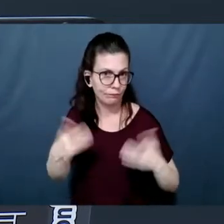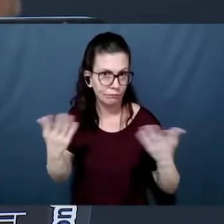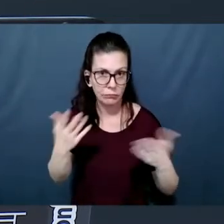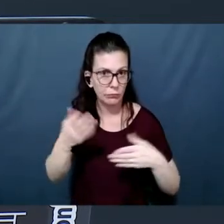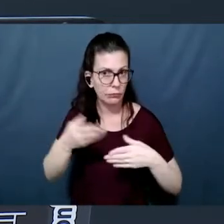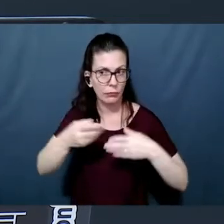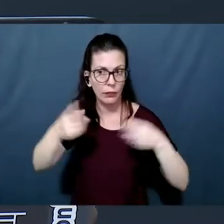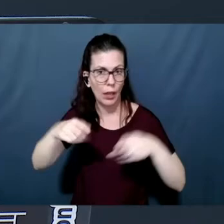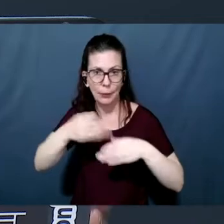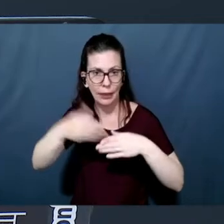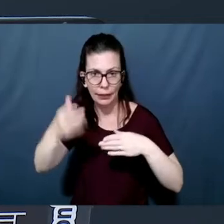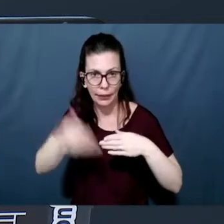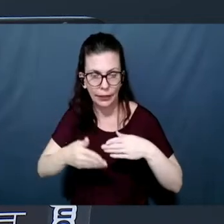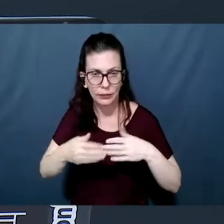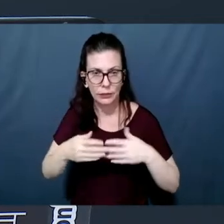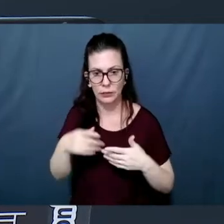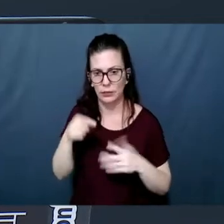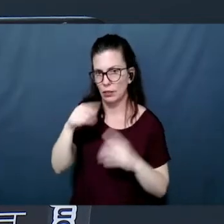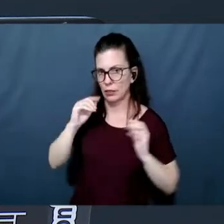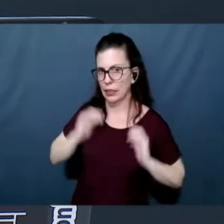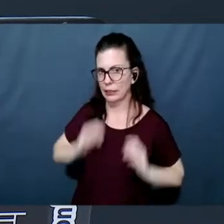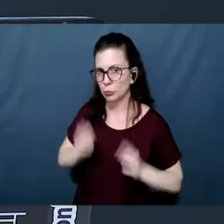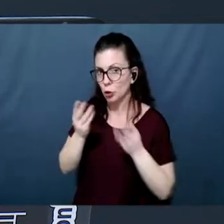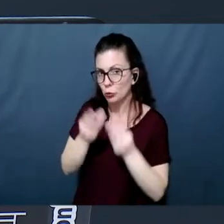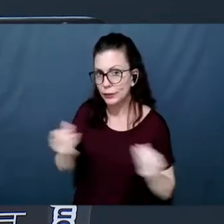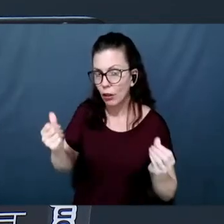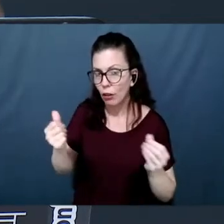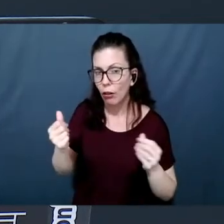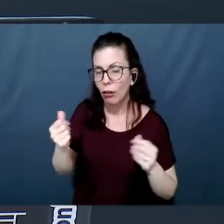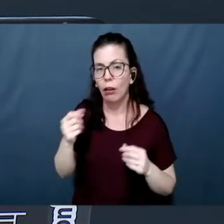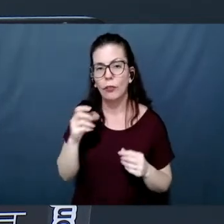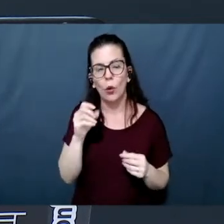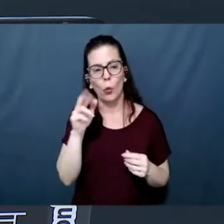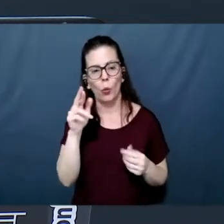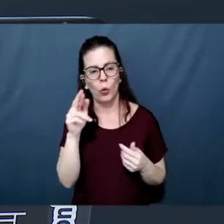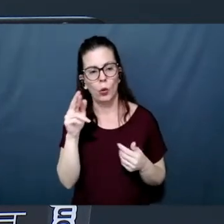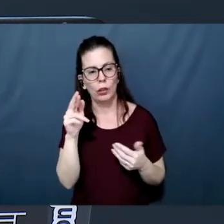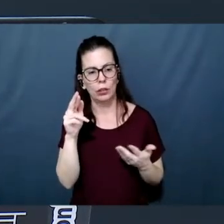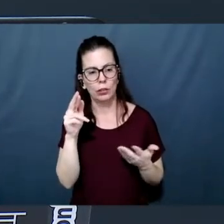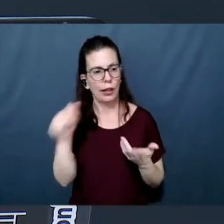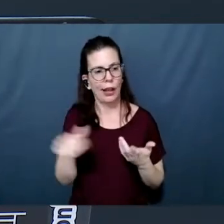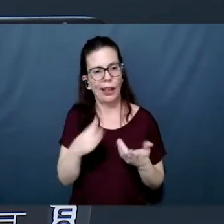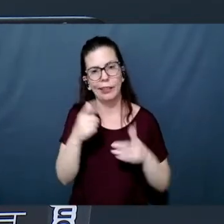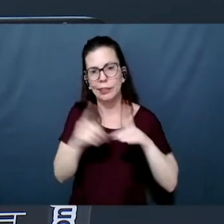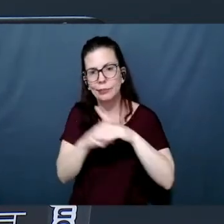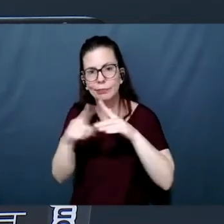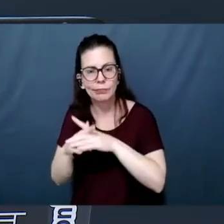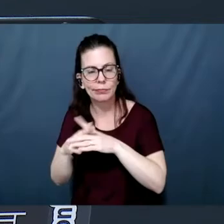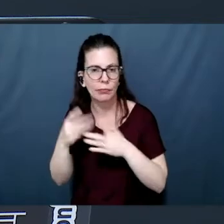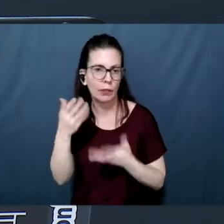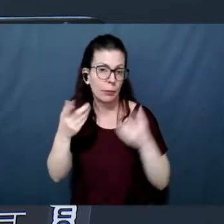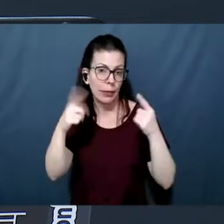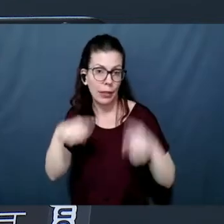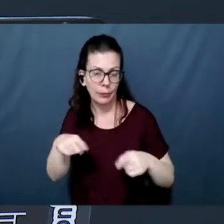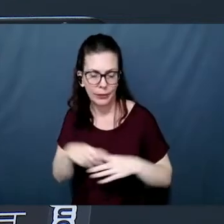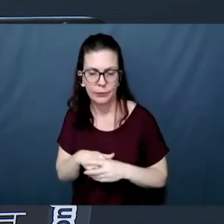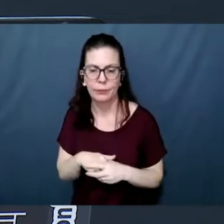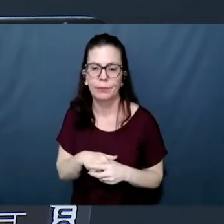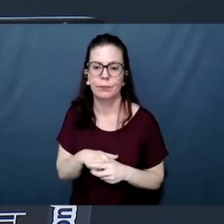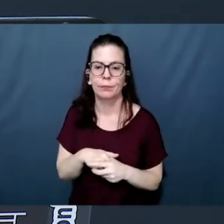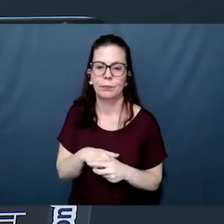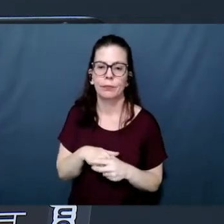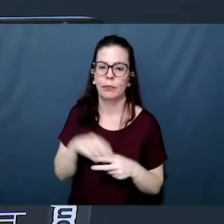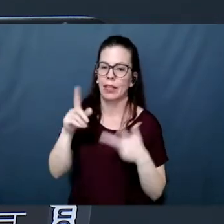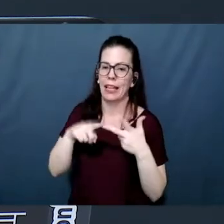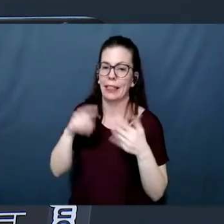Did the customer issue get resolved, or was there something else that happened at the end of the call? And finally,